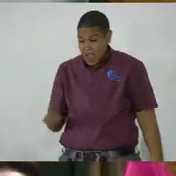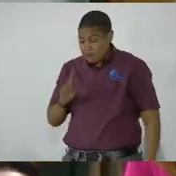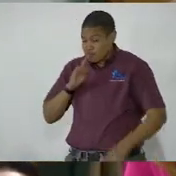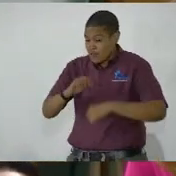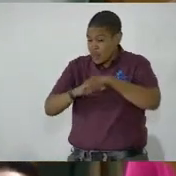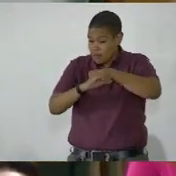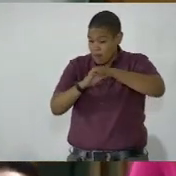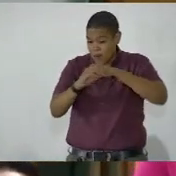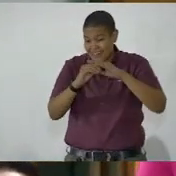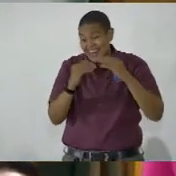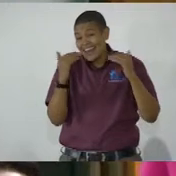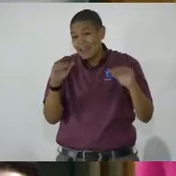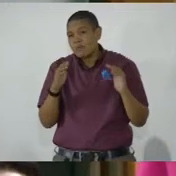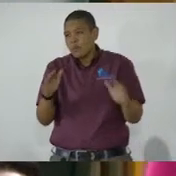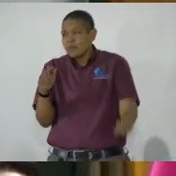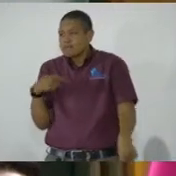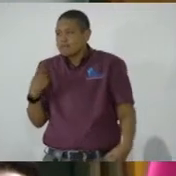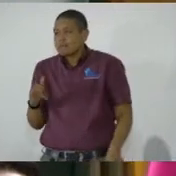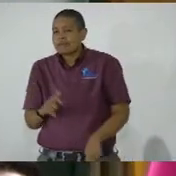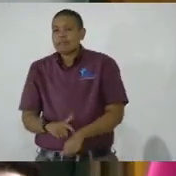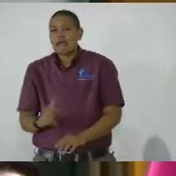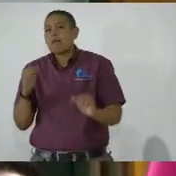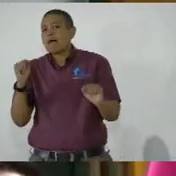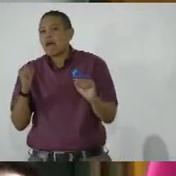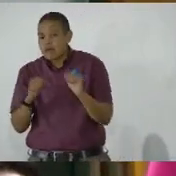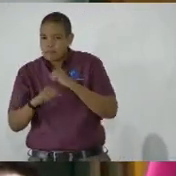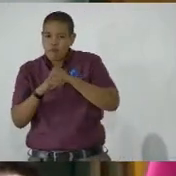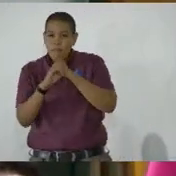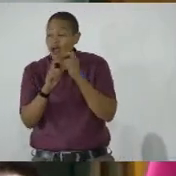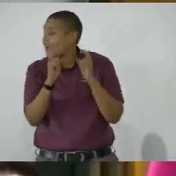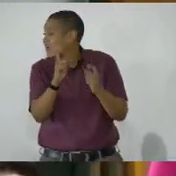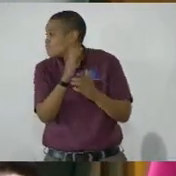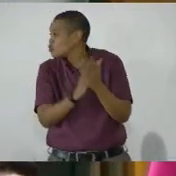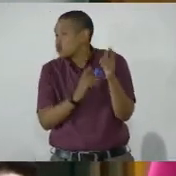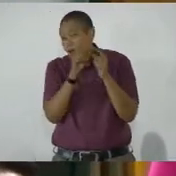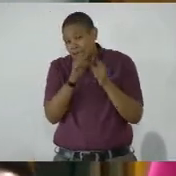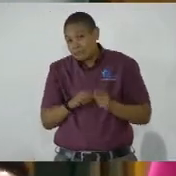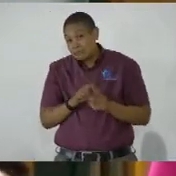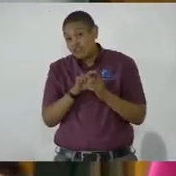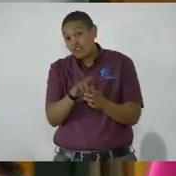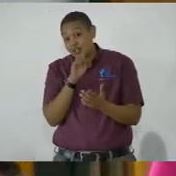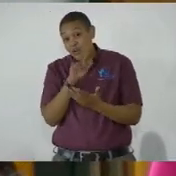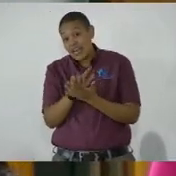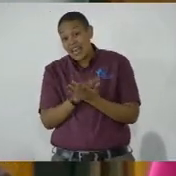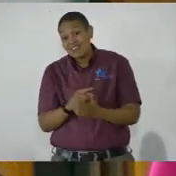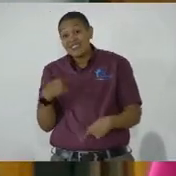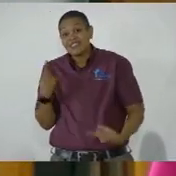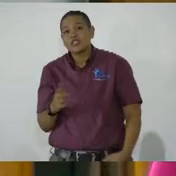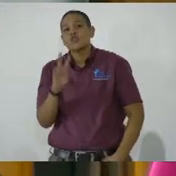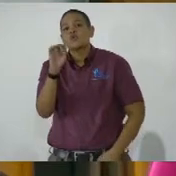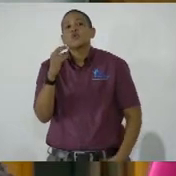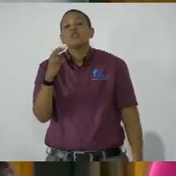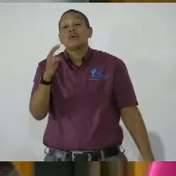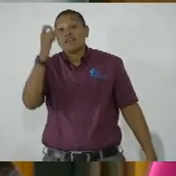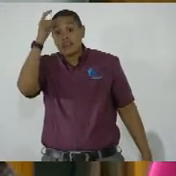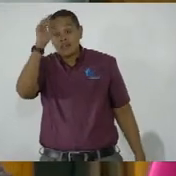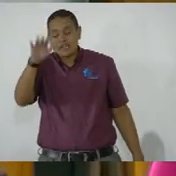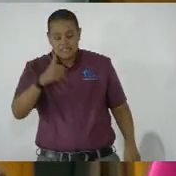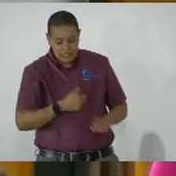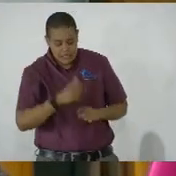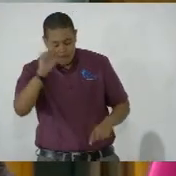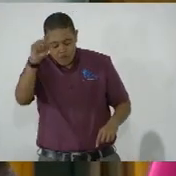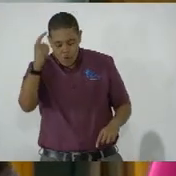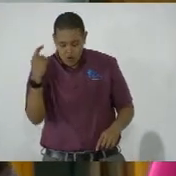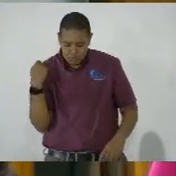promoted in a limited way since then and given some impetus in legislation since 2017. However, it is only in the